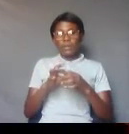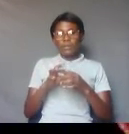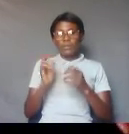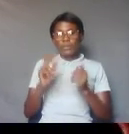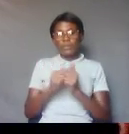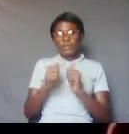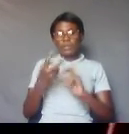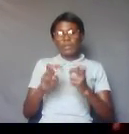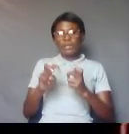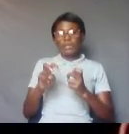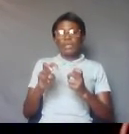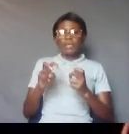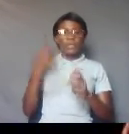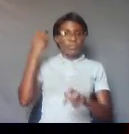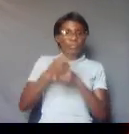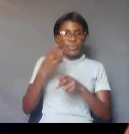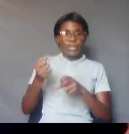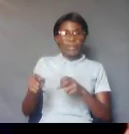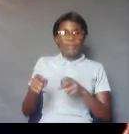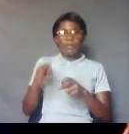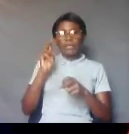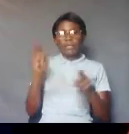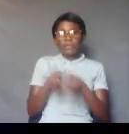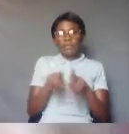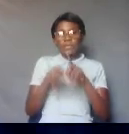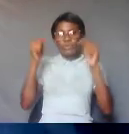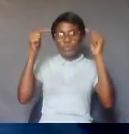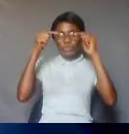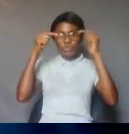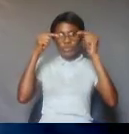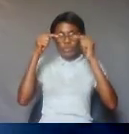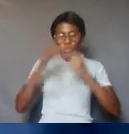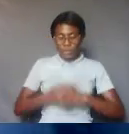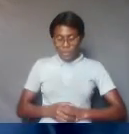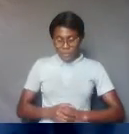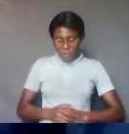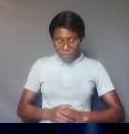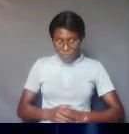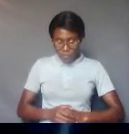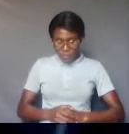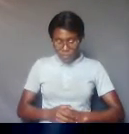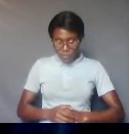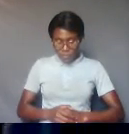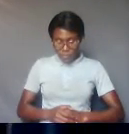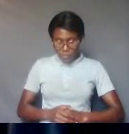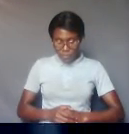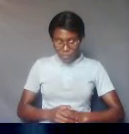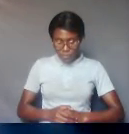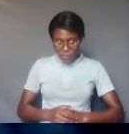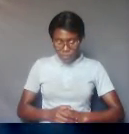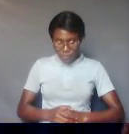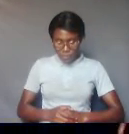wing because of the visual impairment. So part of my experience has